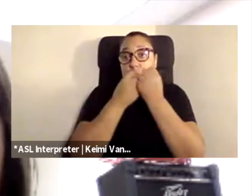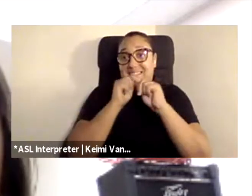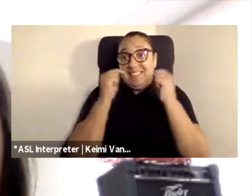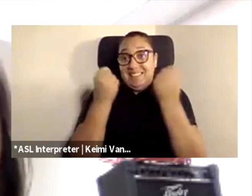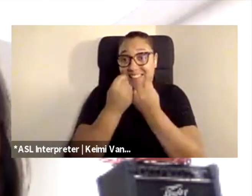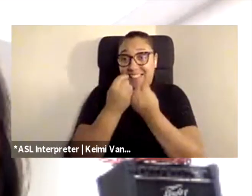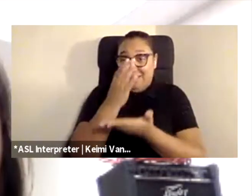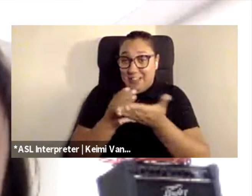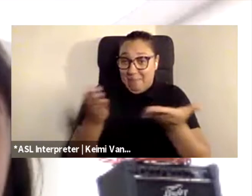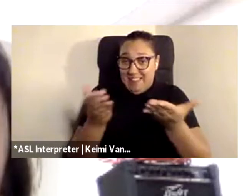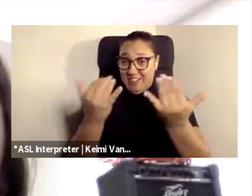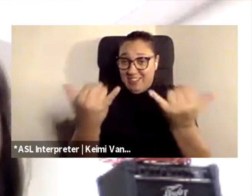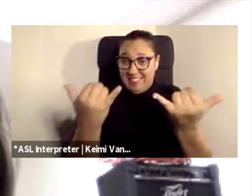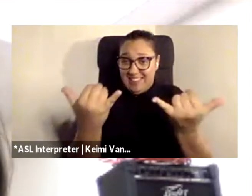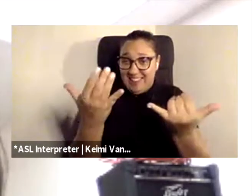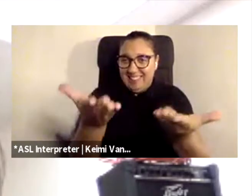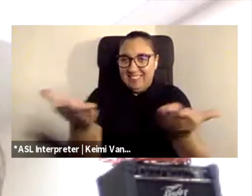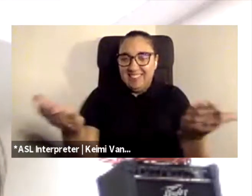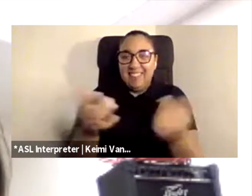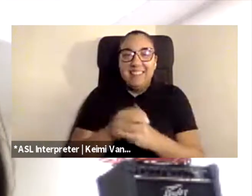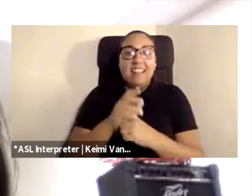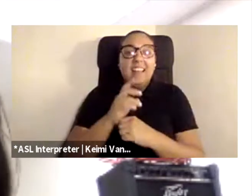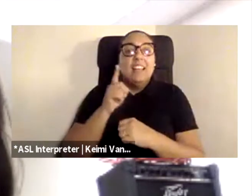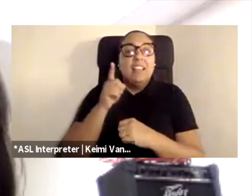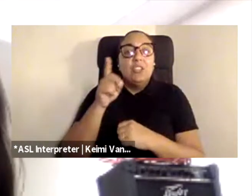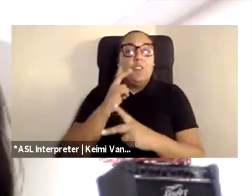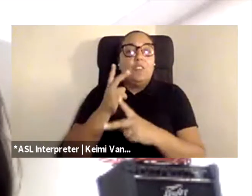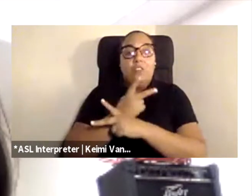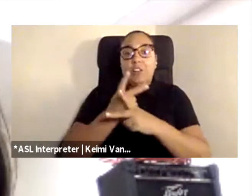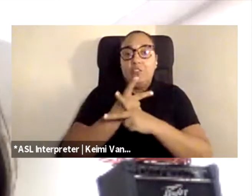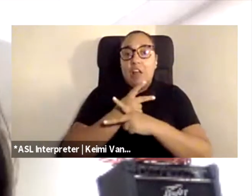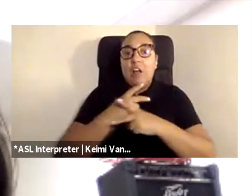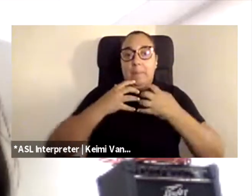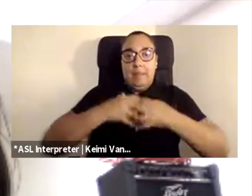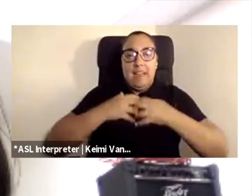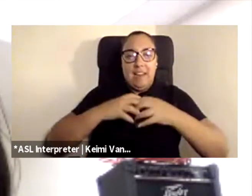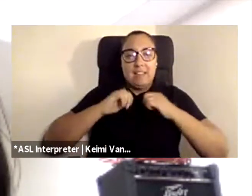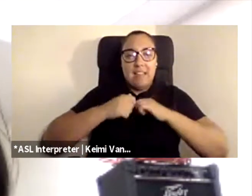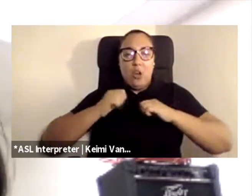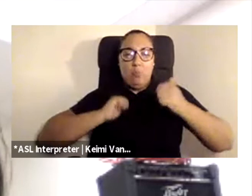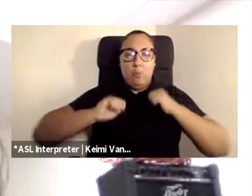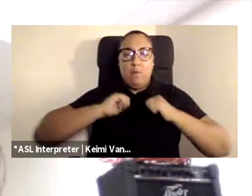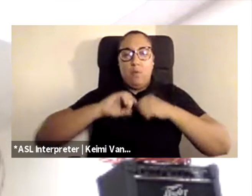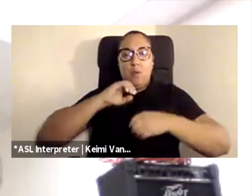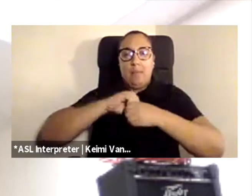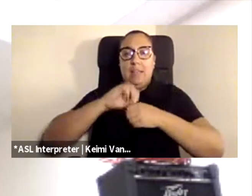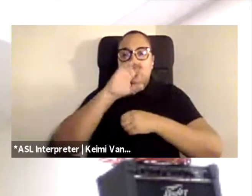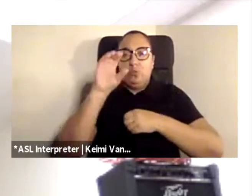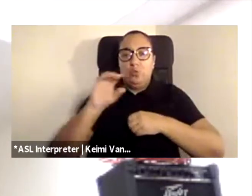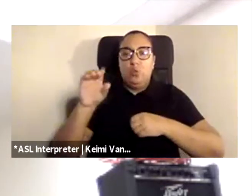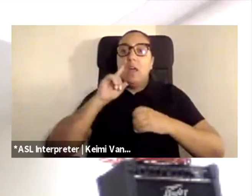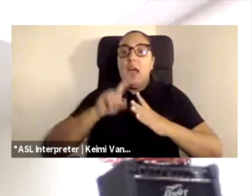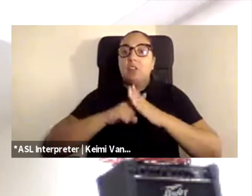tonight, figured out the mechanics of performance on Zoom. I began to create packages of care to send to